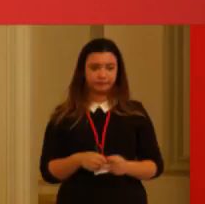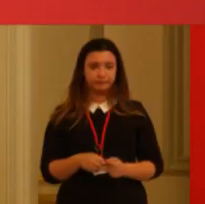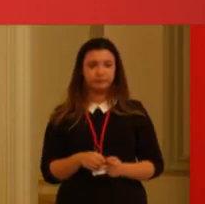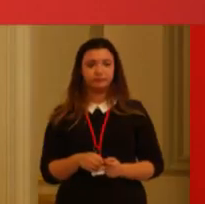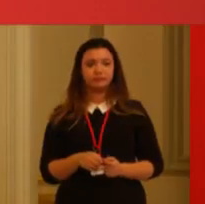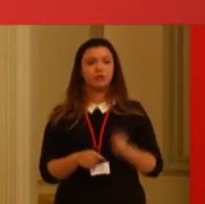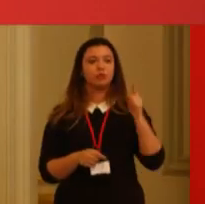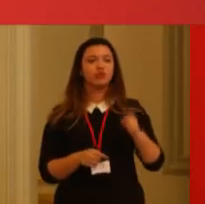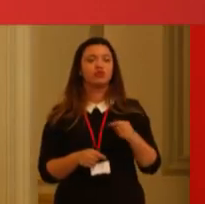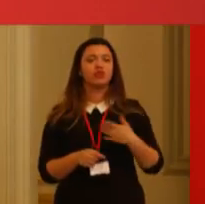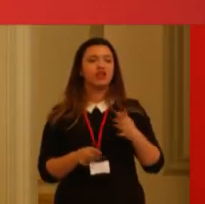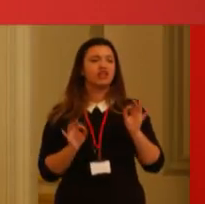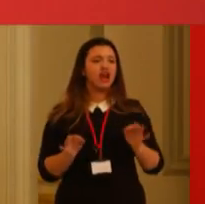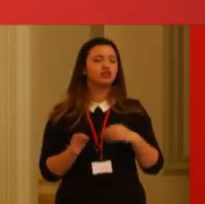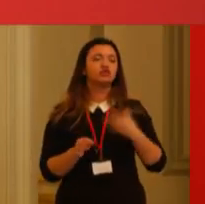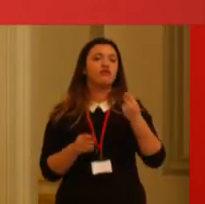set.